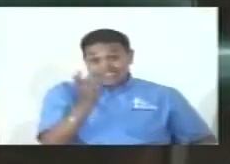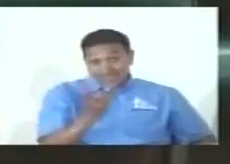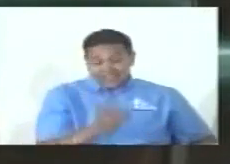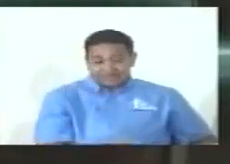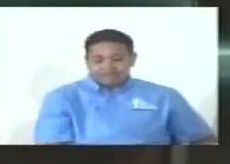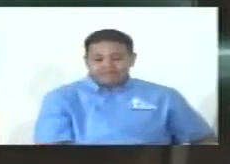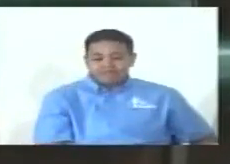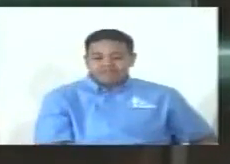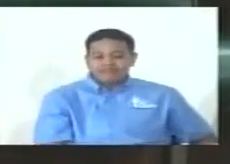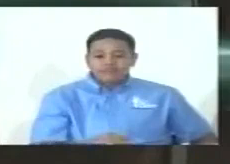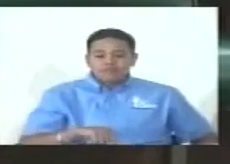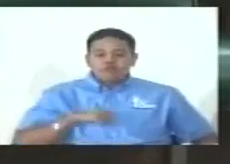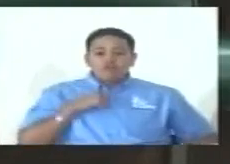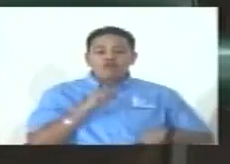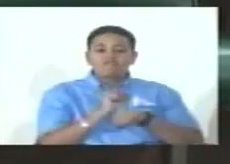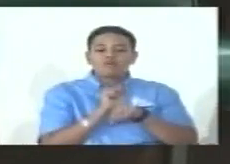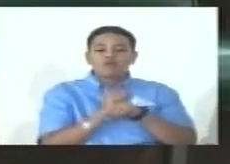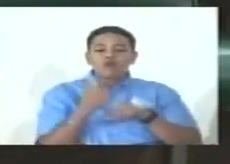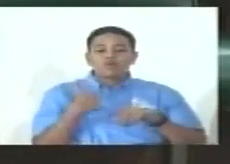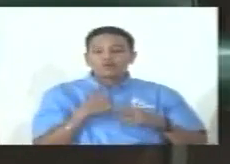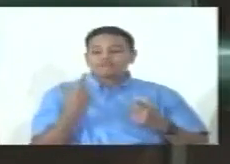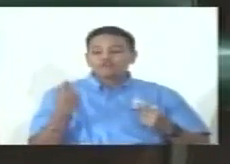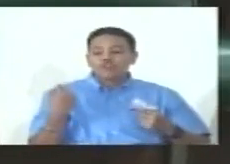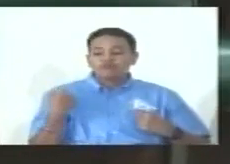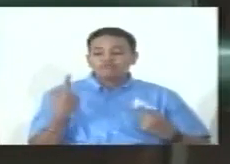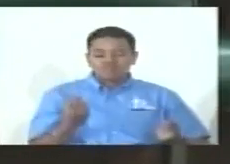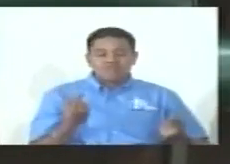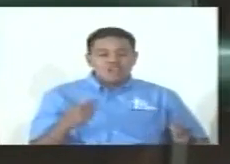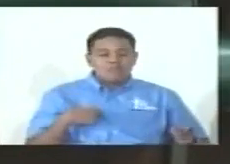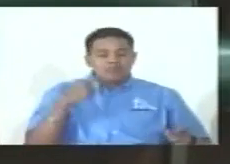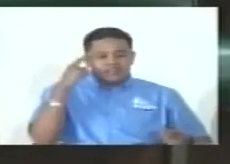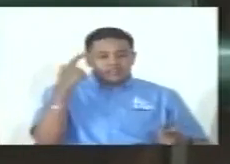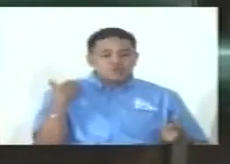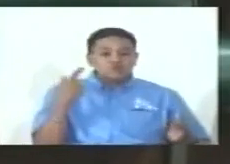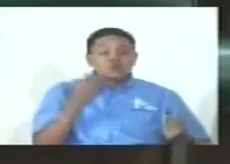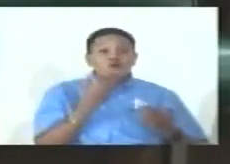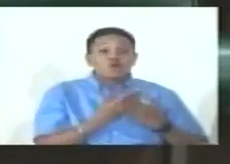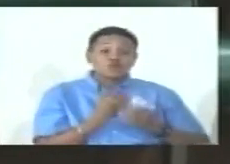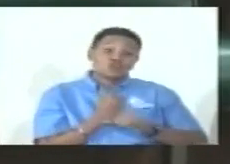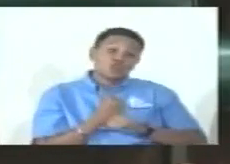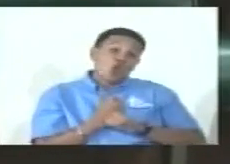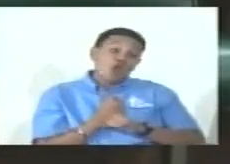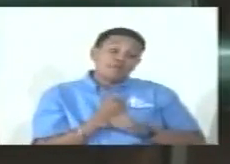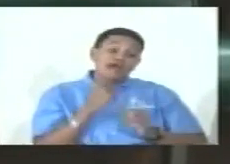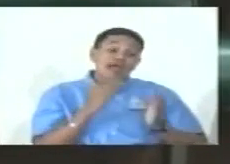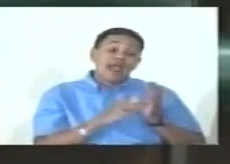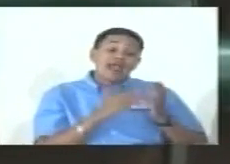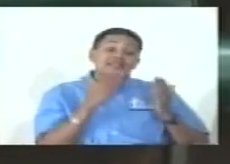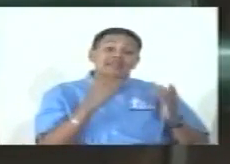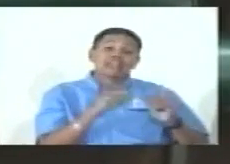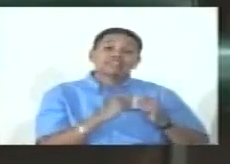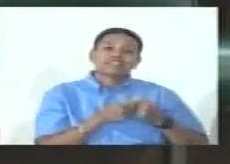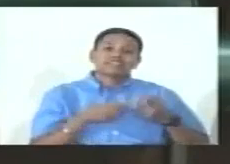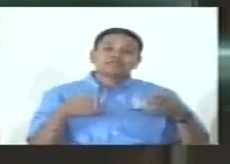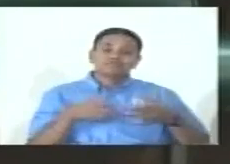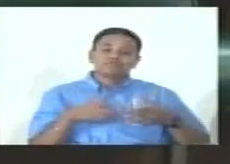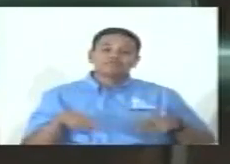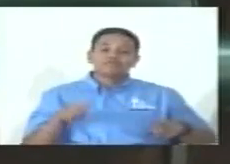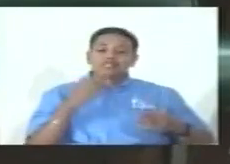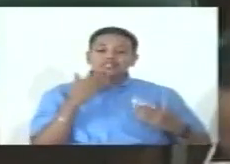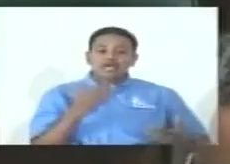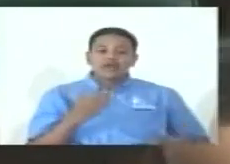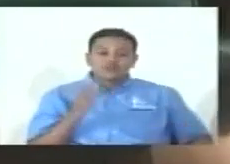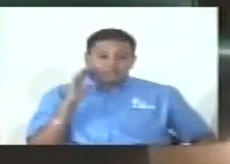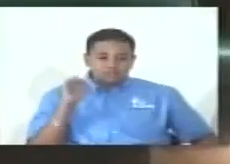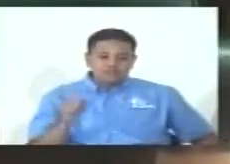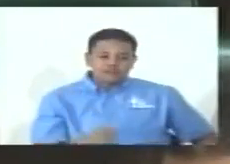I'm proud of the work that we have done. I think we did a good job. Again, thanks to the team. If it pleases you, Mr.